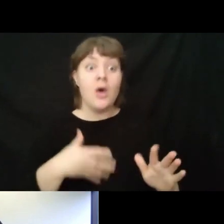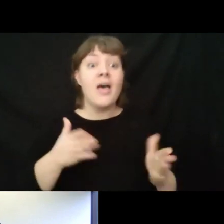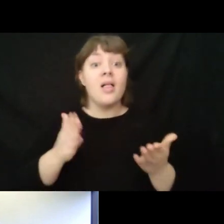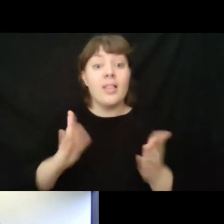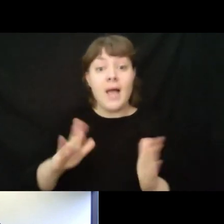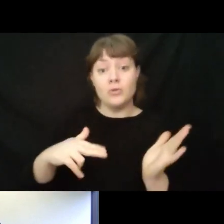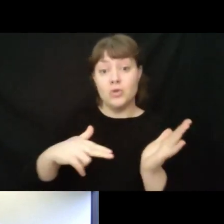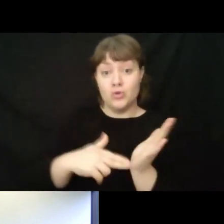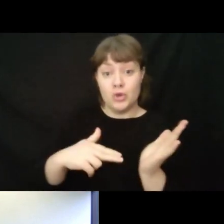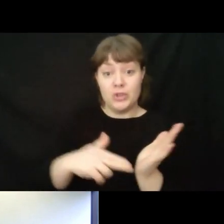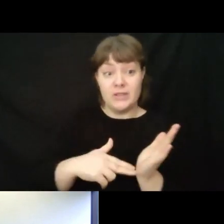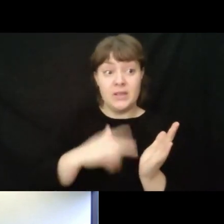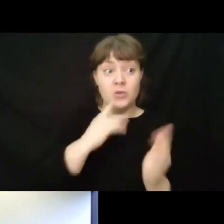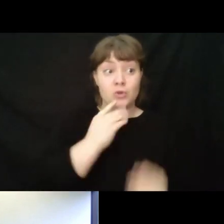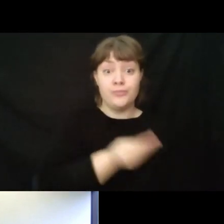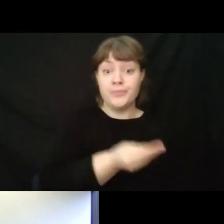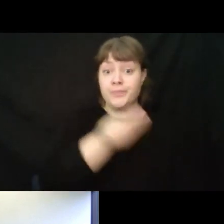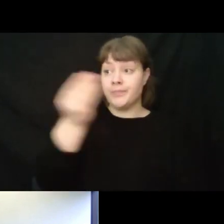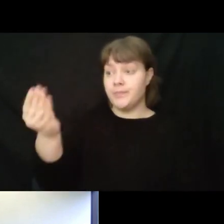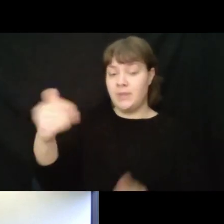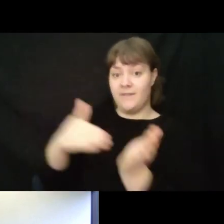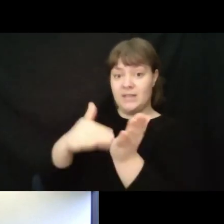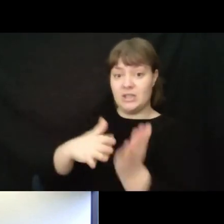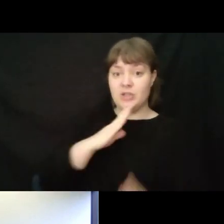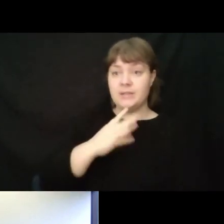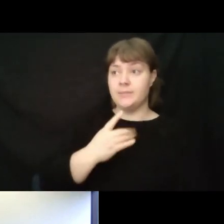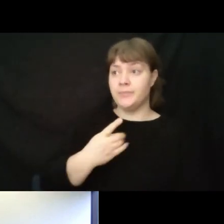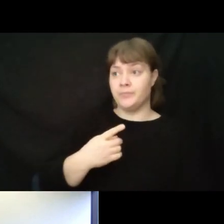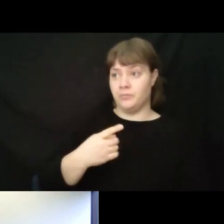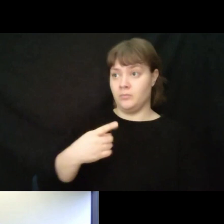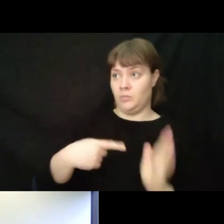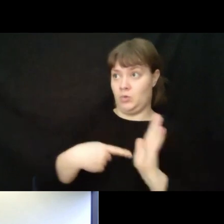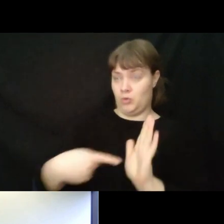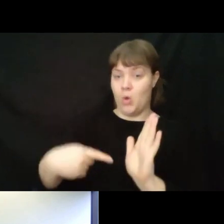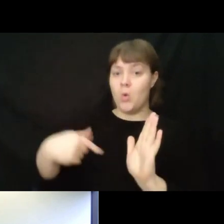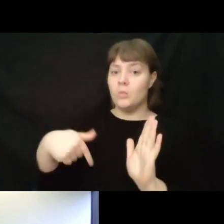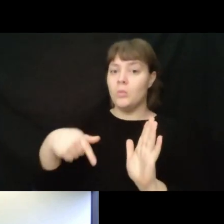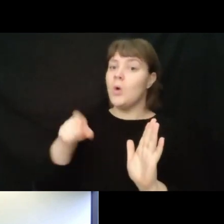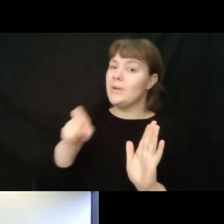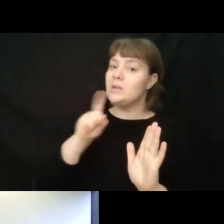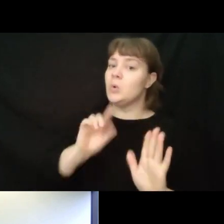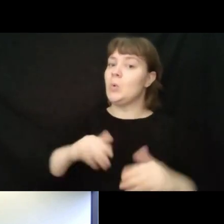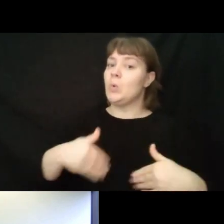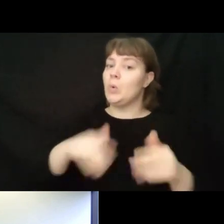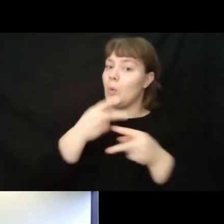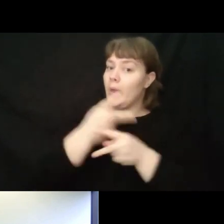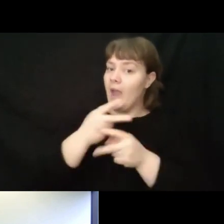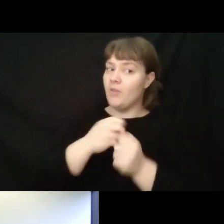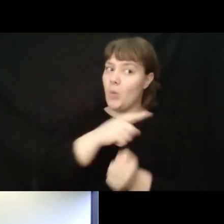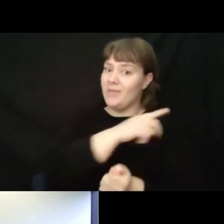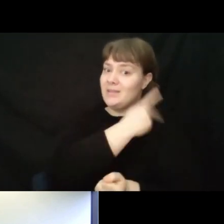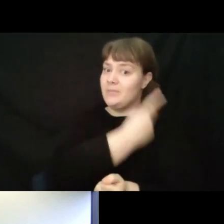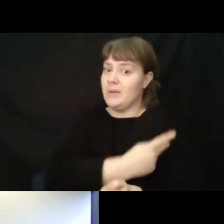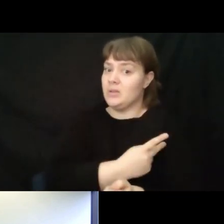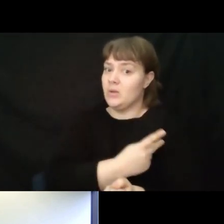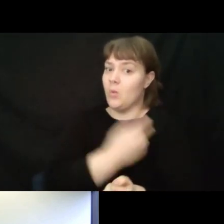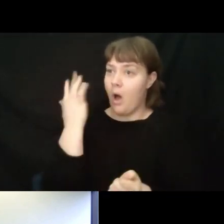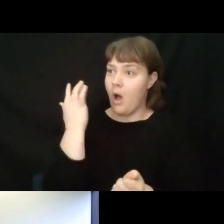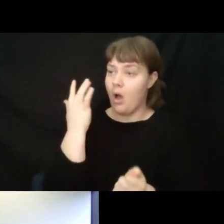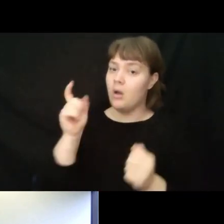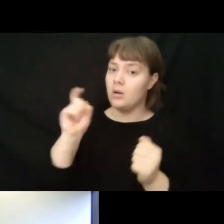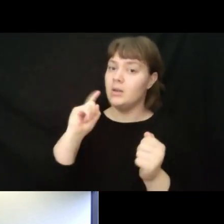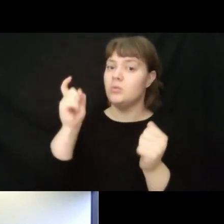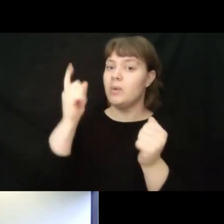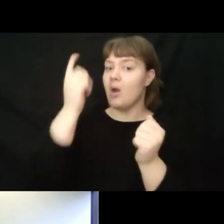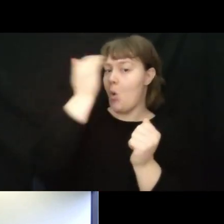our physicians with a quick screen to say, we need to be really careful with this patient and be aware of how to take